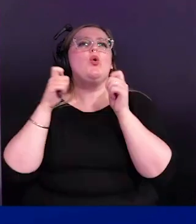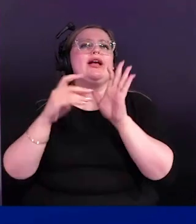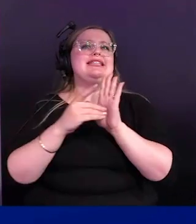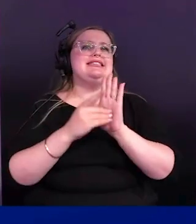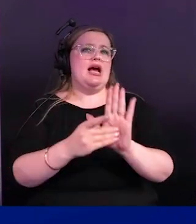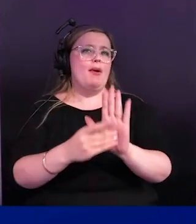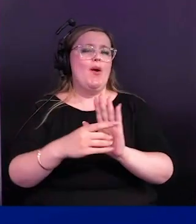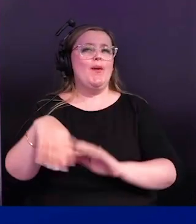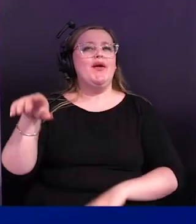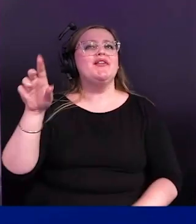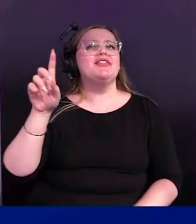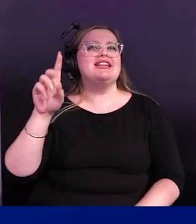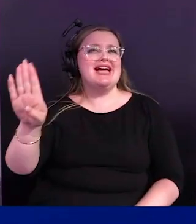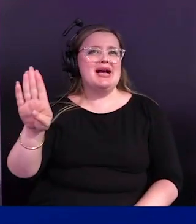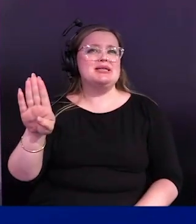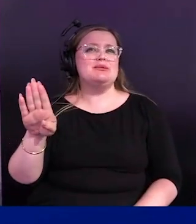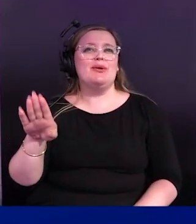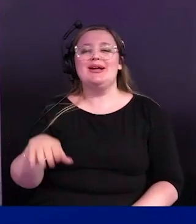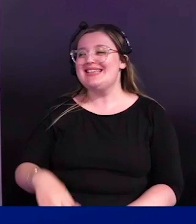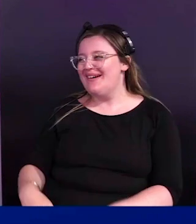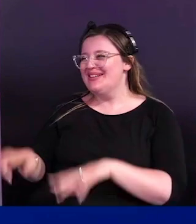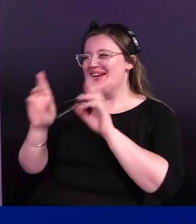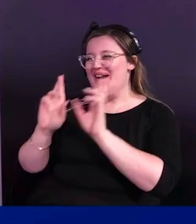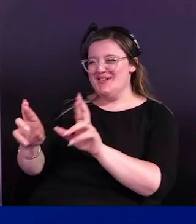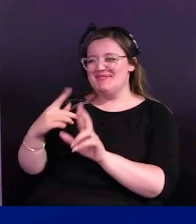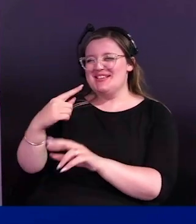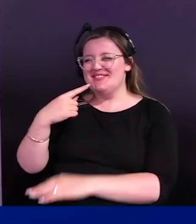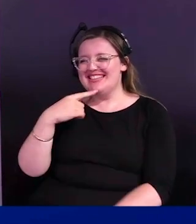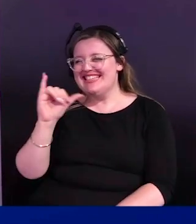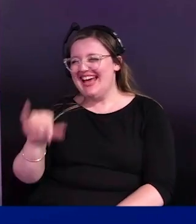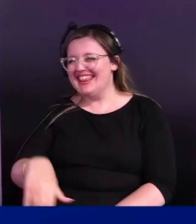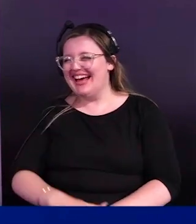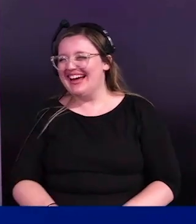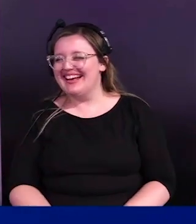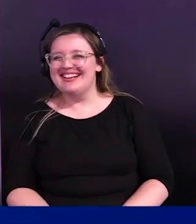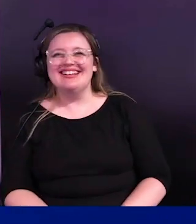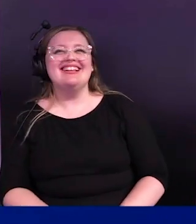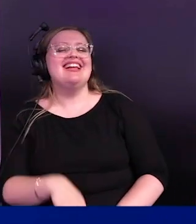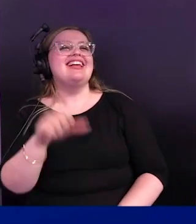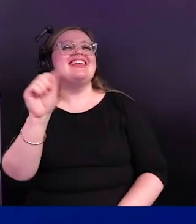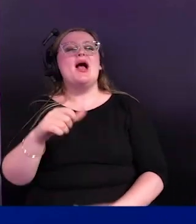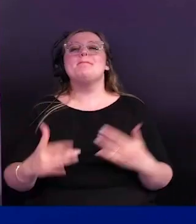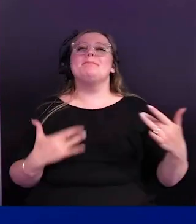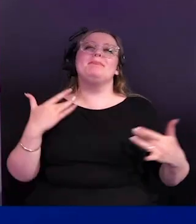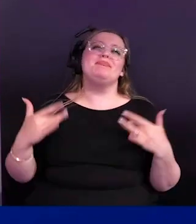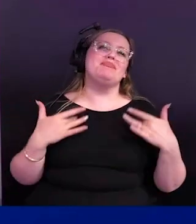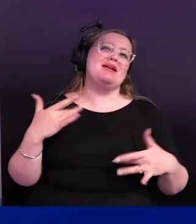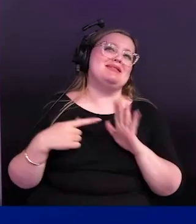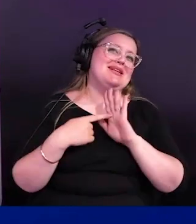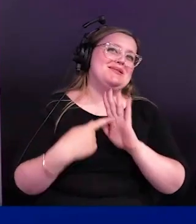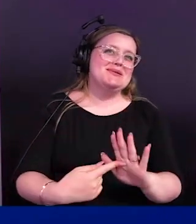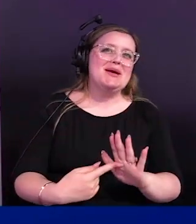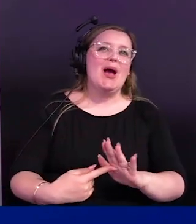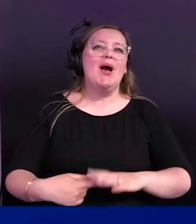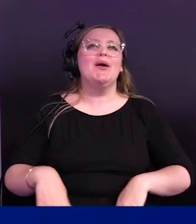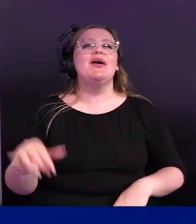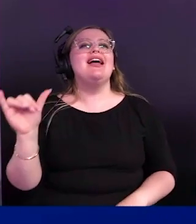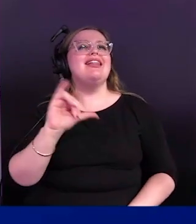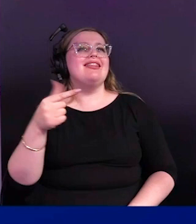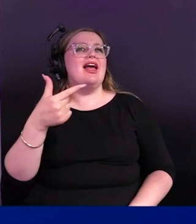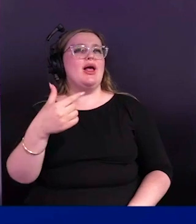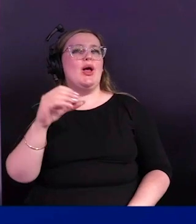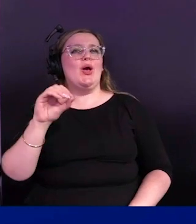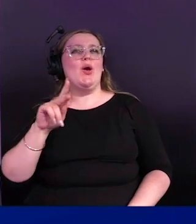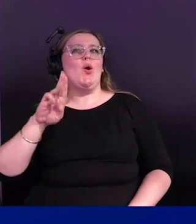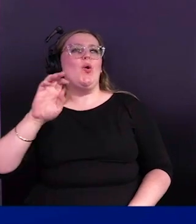would be top of mind. I was hoping you'd say that. Yeah, so excited to show it. So as Gokul said, when